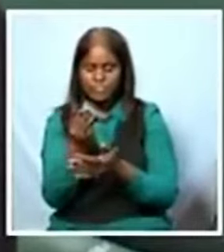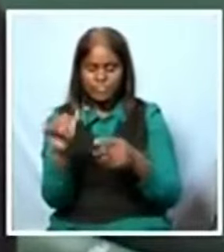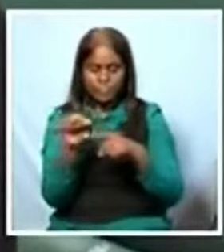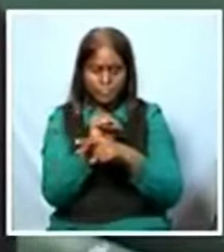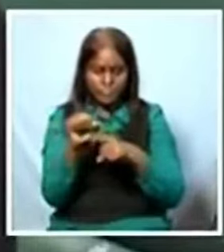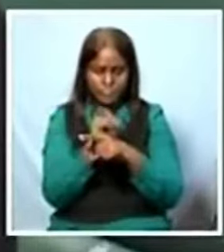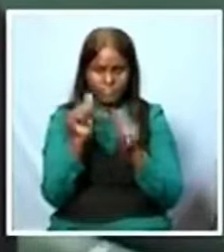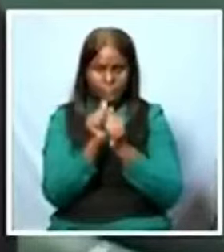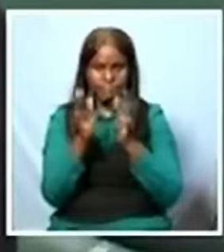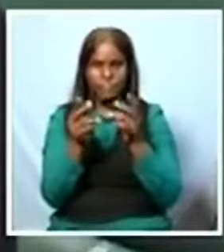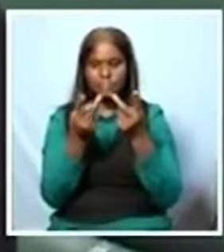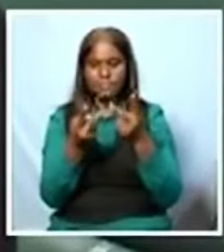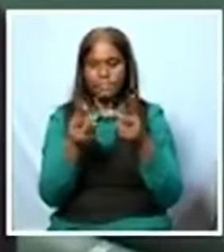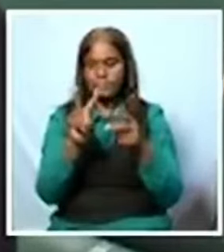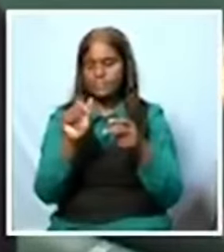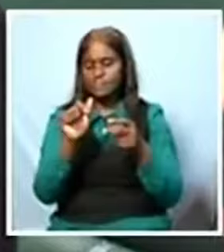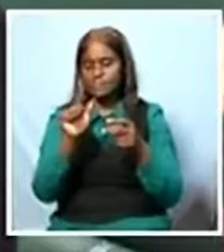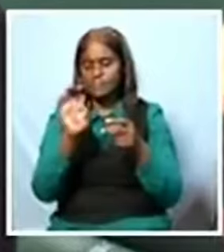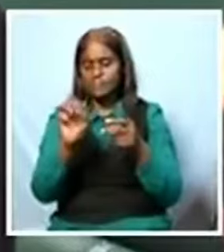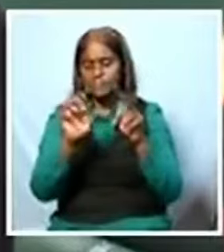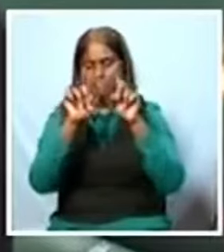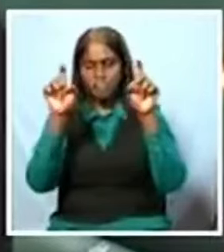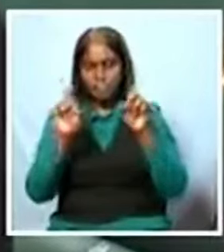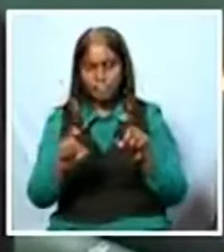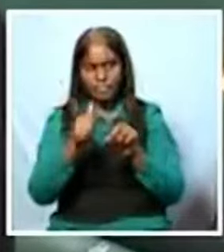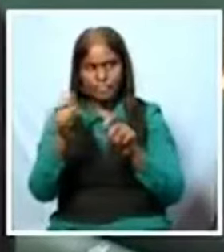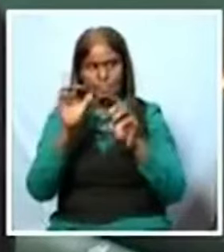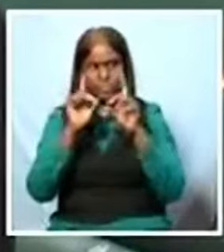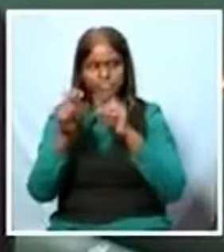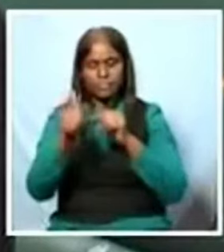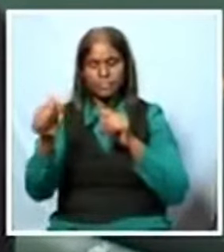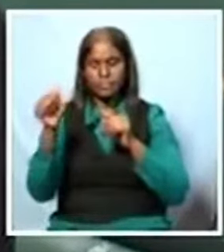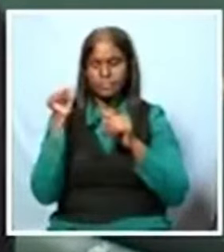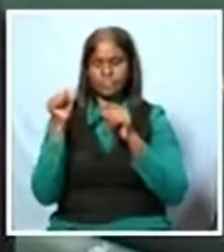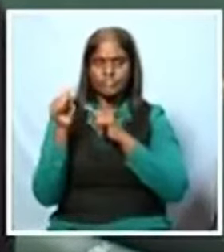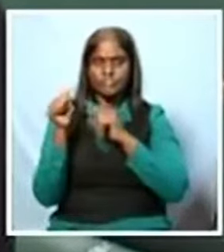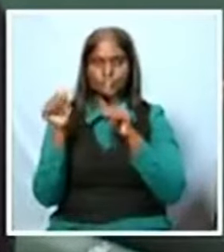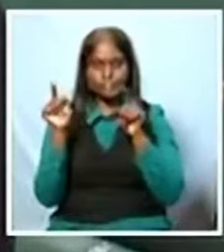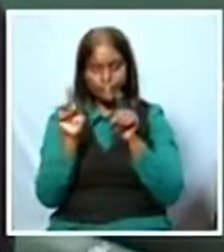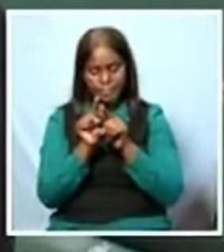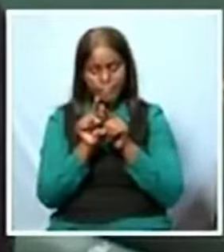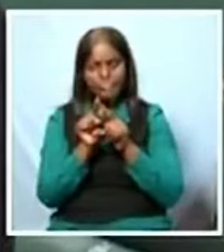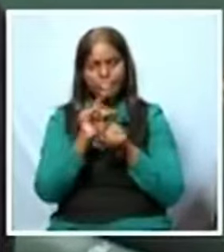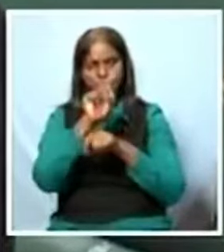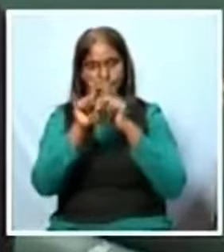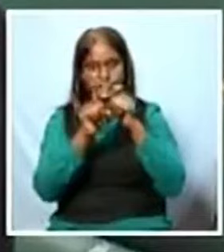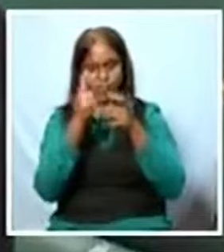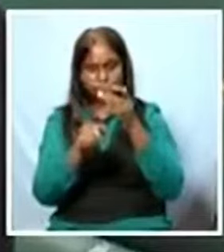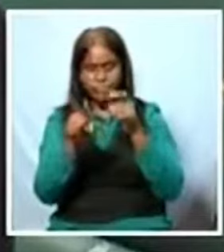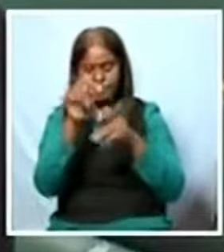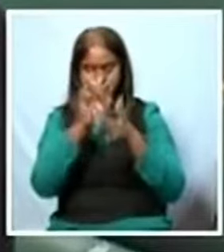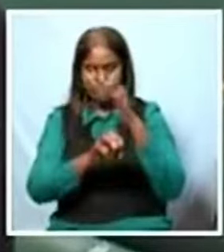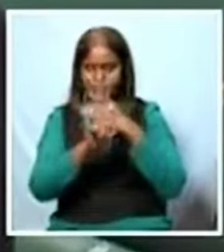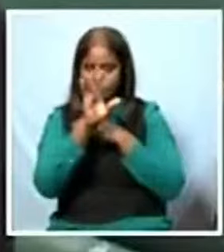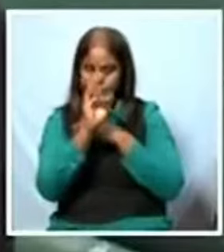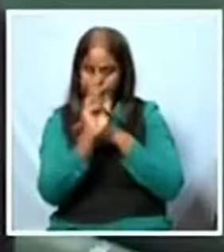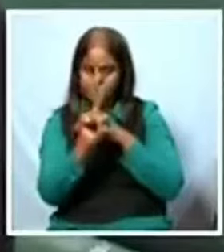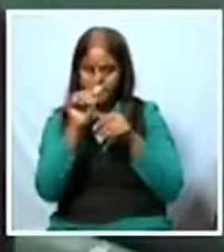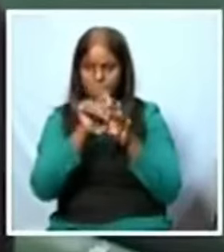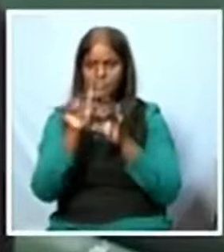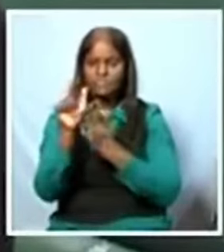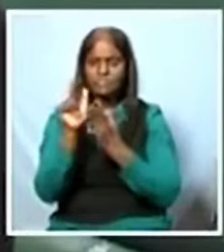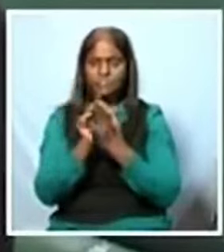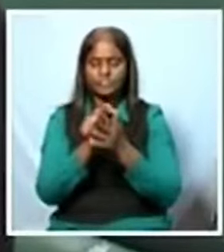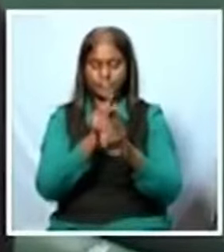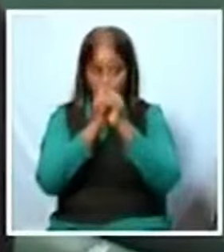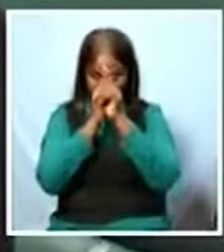practicing without valid practicing certificate. Any debate, any objection? The question is that clause 17 stands part of the bill.